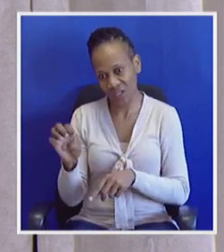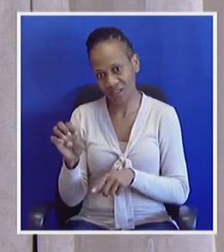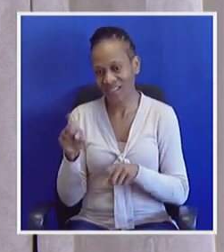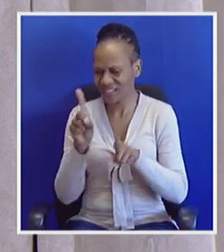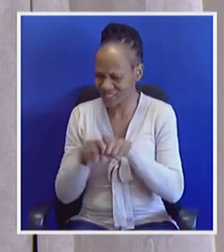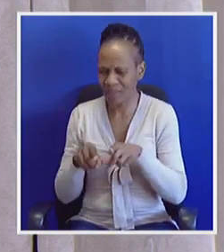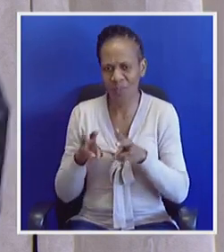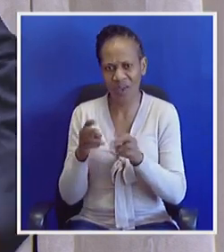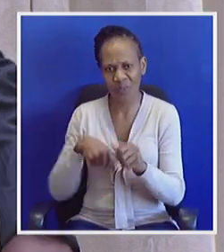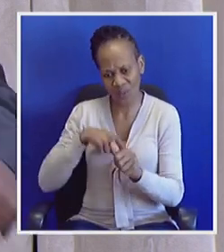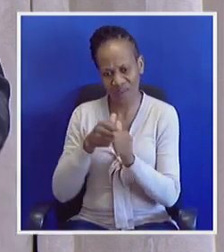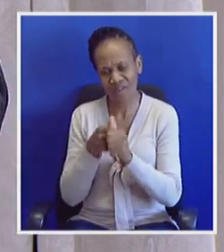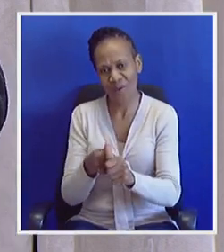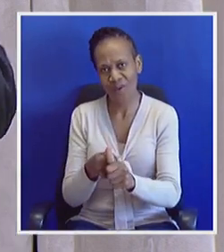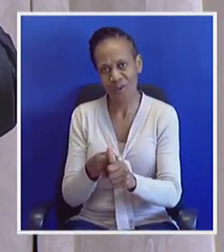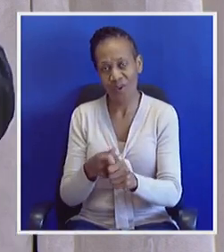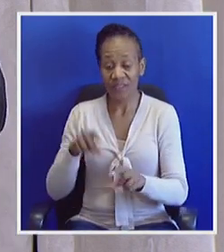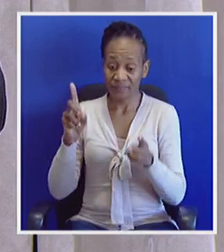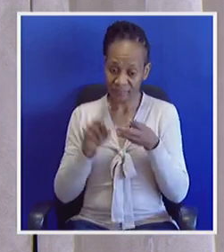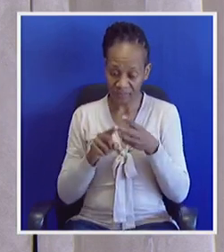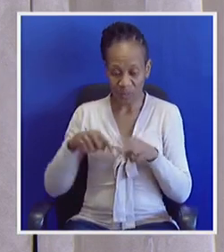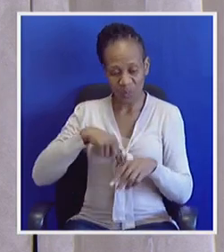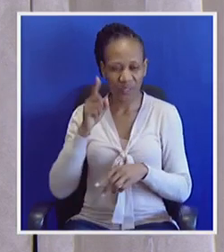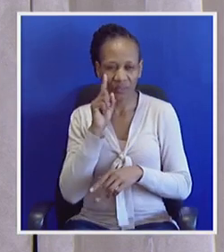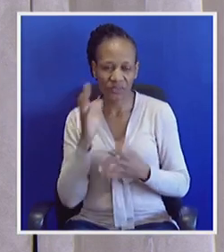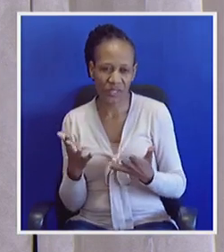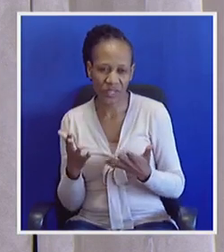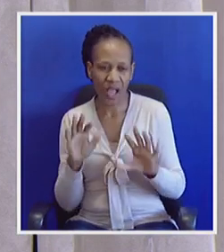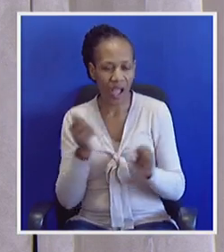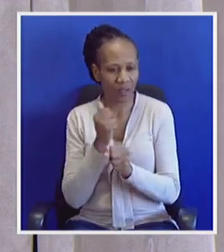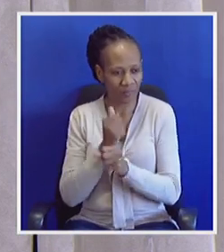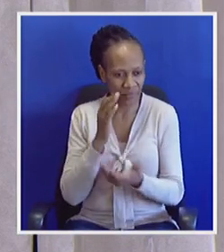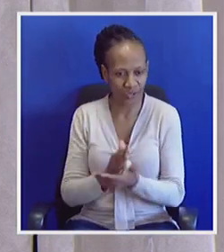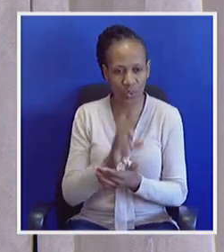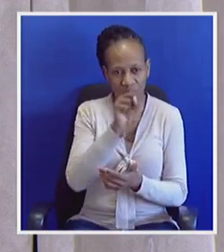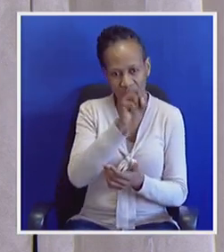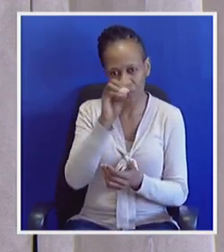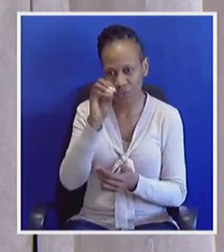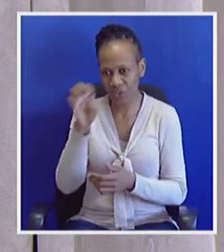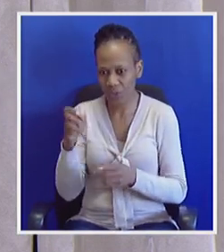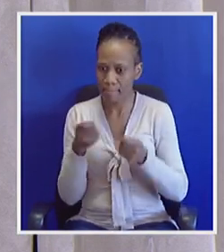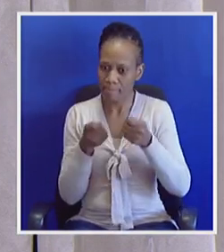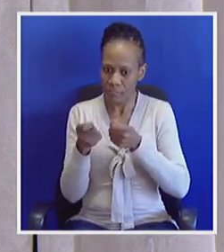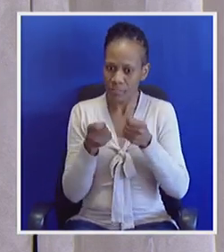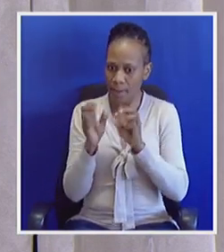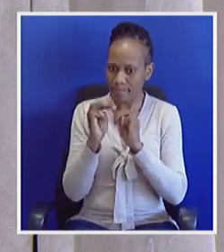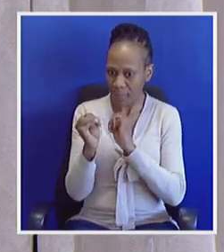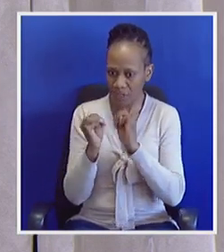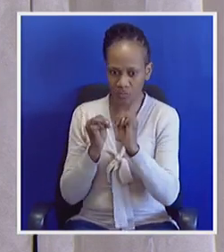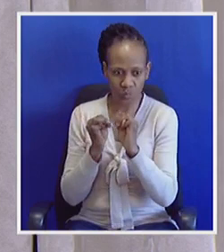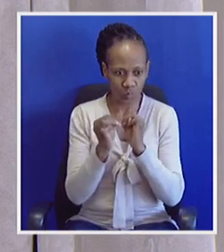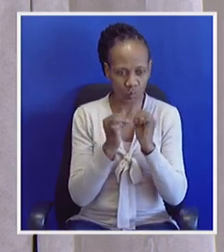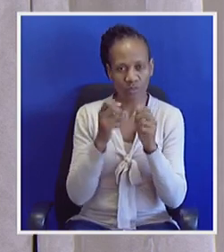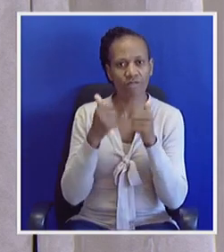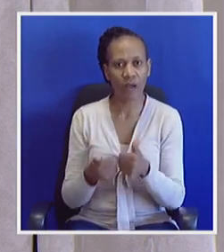policy, we are also looking at how the balance sheets of these companies can be better managed and how the